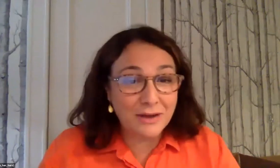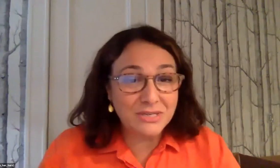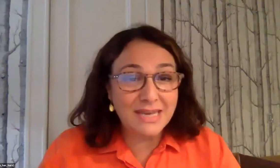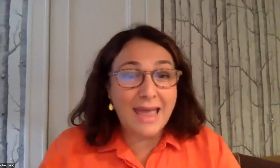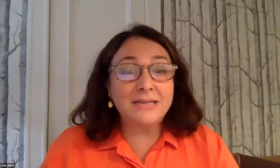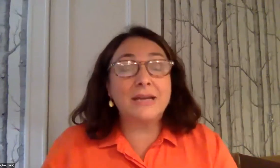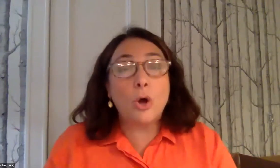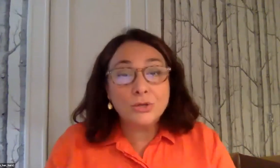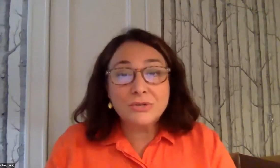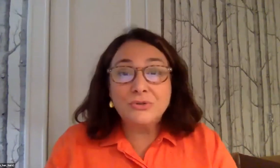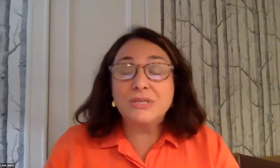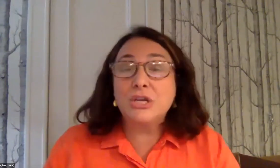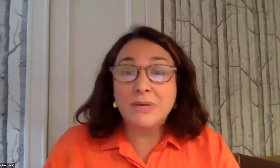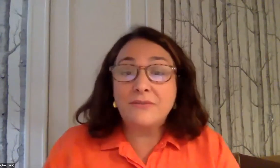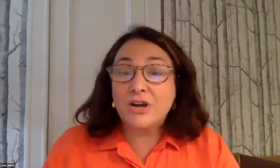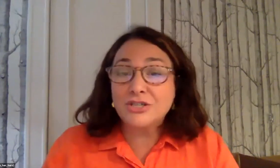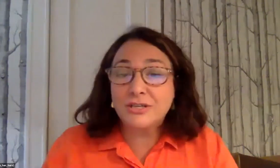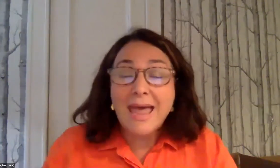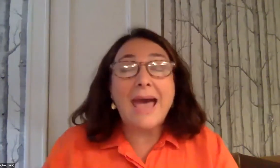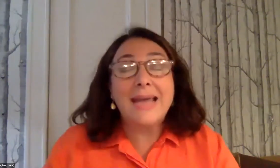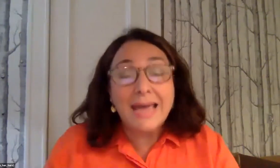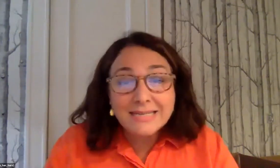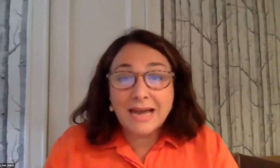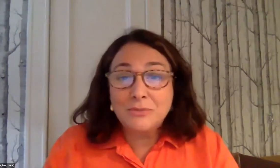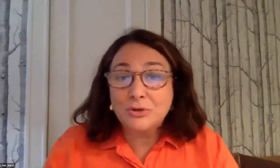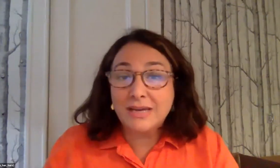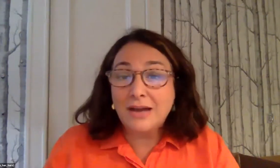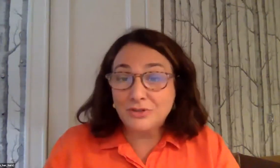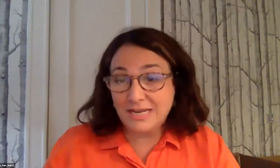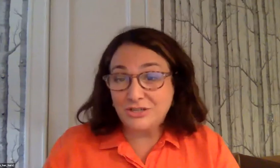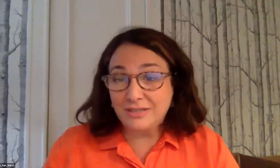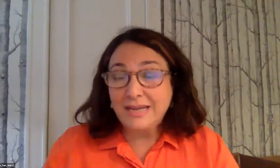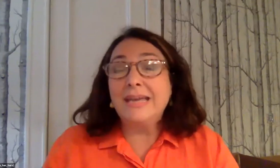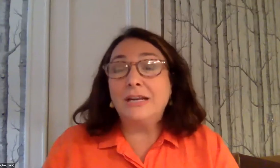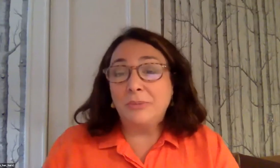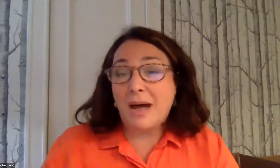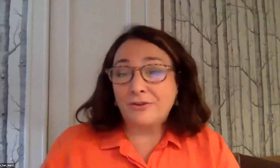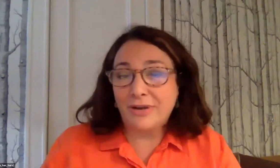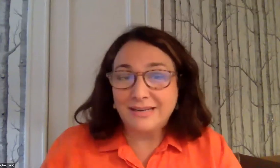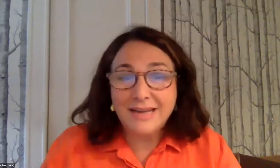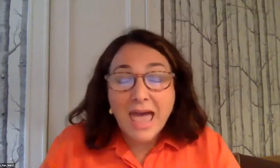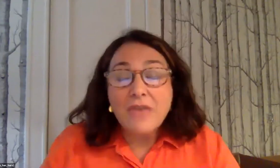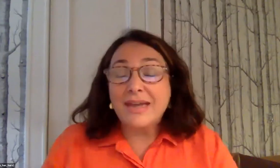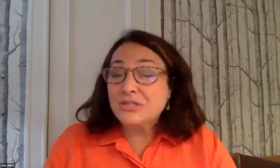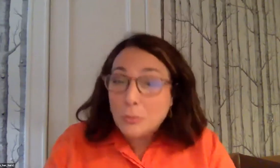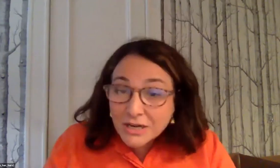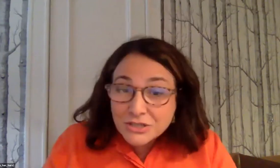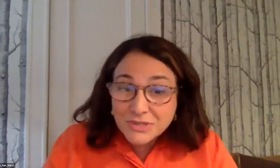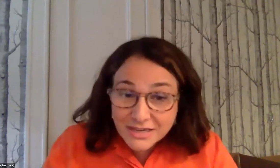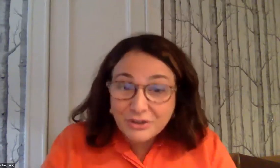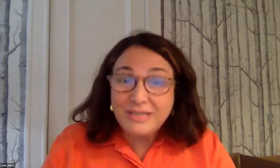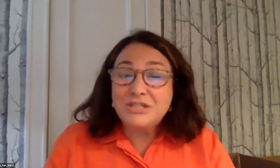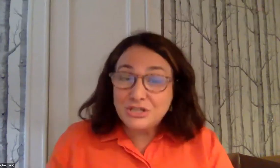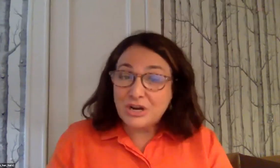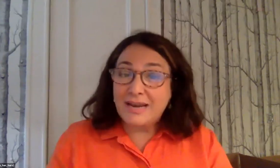stick around to the end and also use the Q&A function at any time during the conversation. It'll be moderated. Thanks so much,